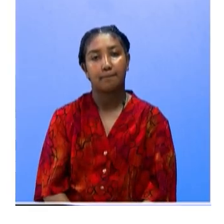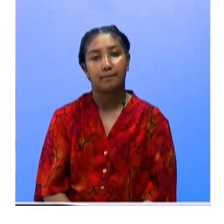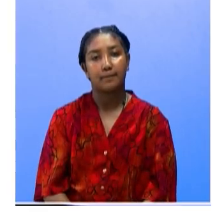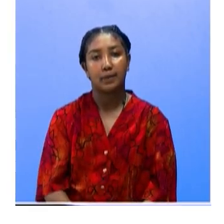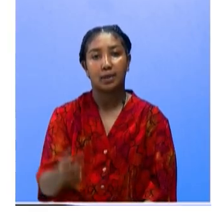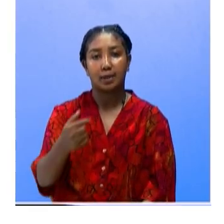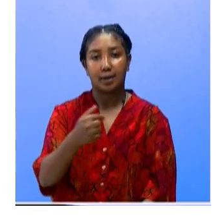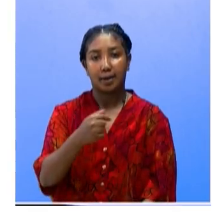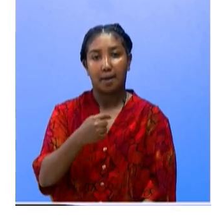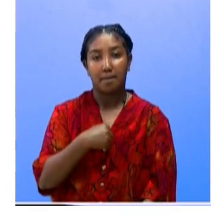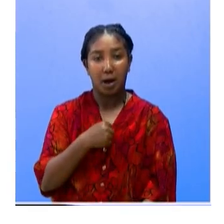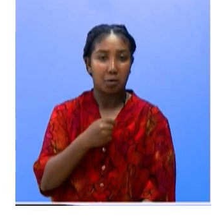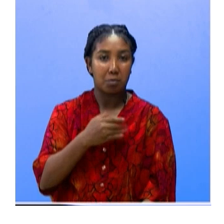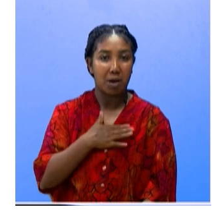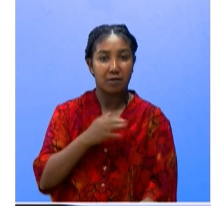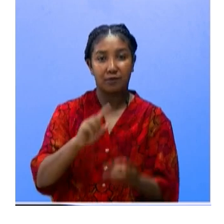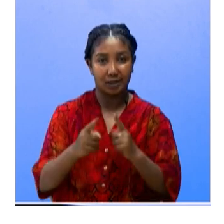My friend